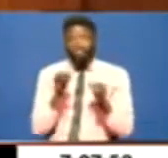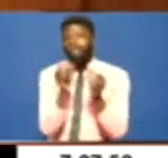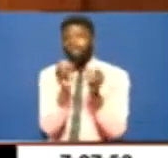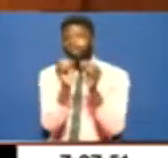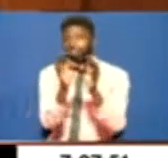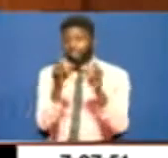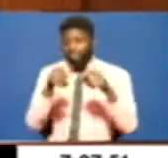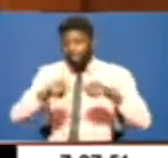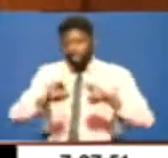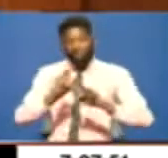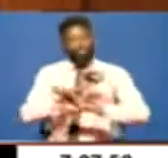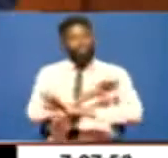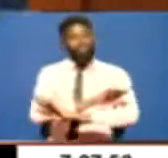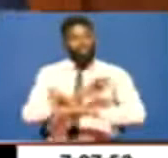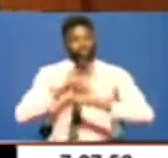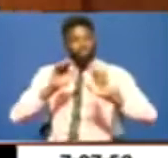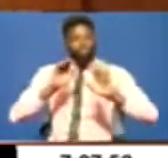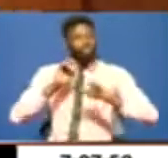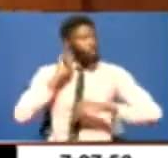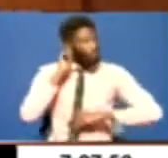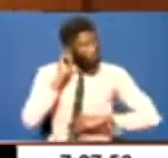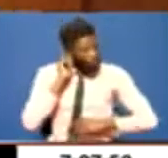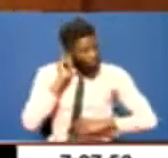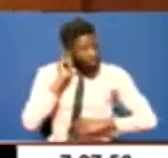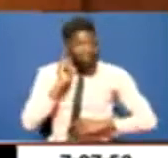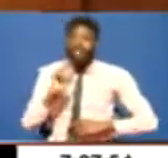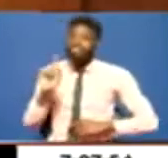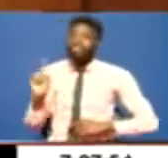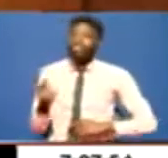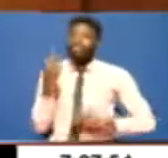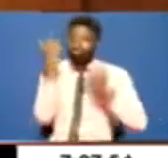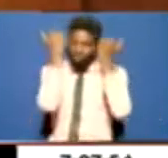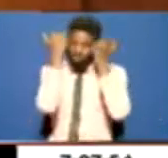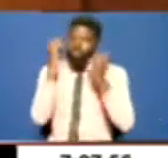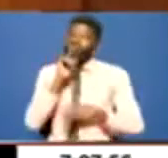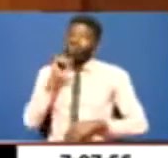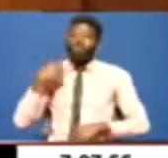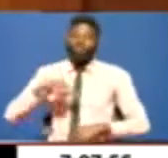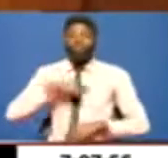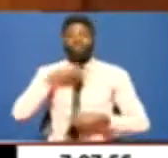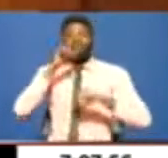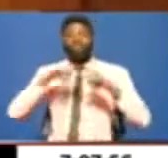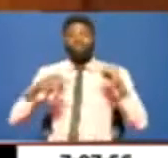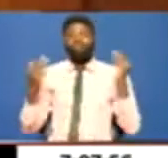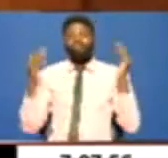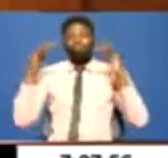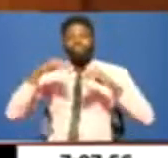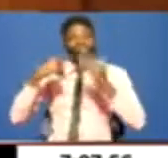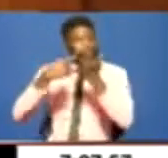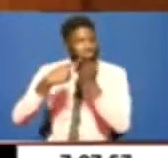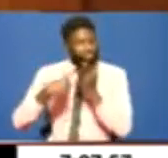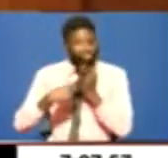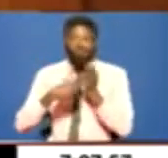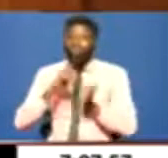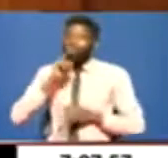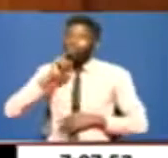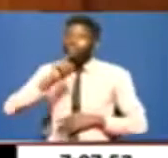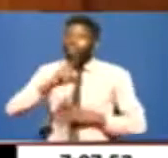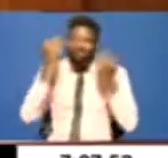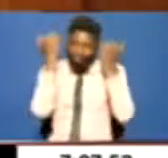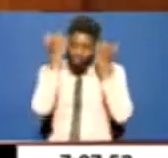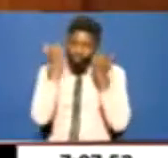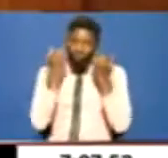not obeyed the initial court order, we would not be here today discussing this particular court order, because it would have been extremely